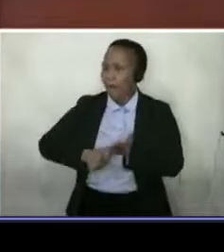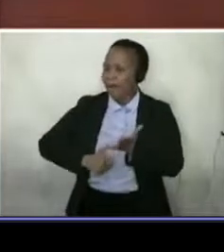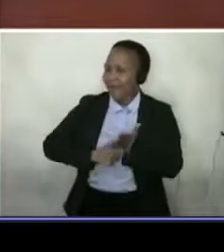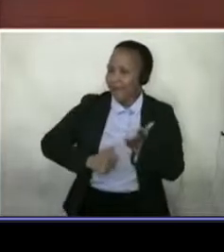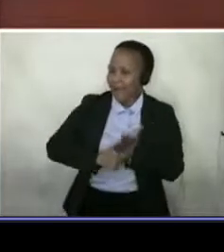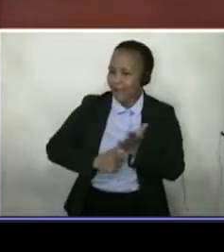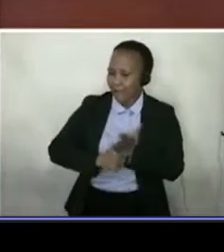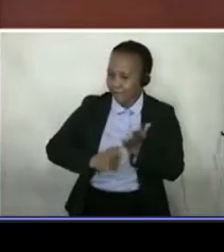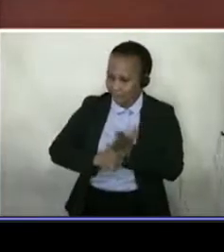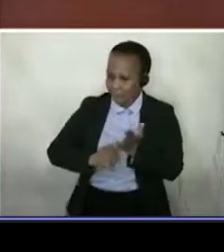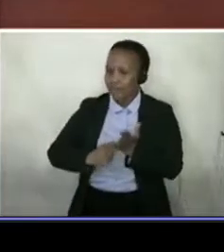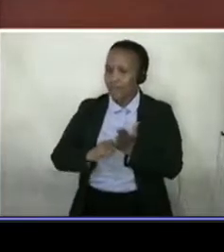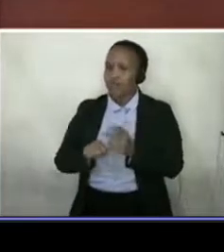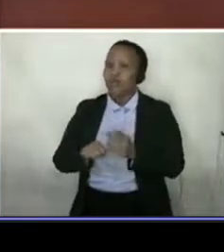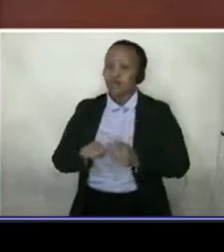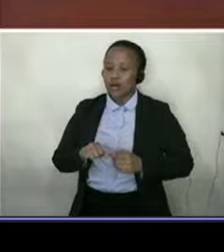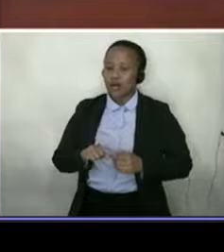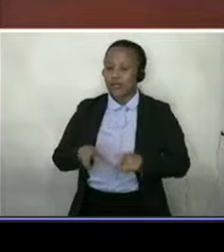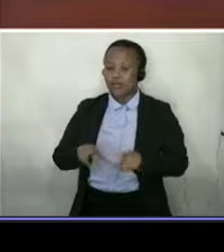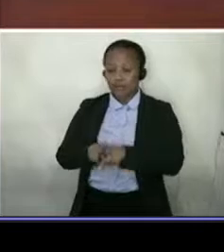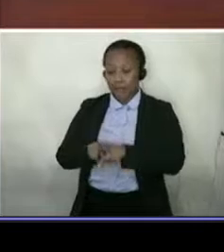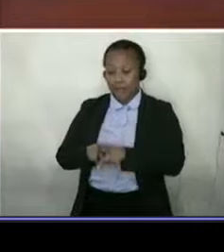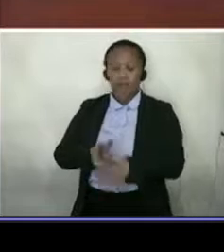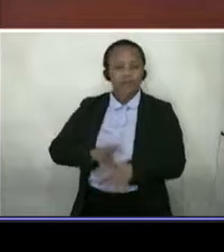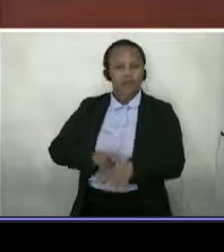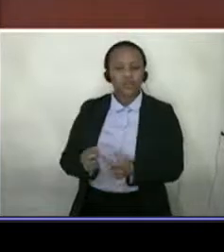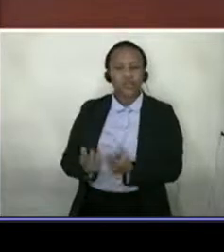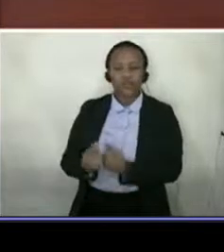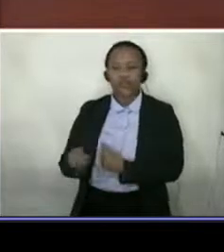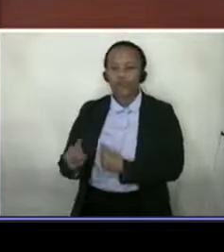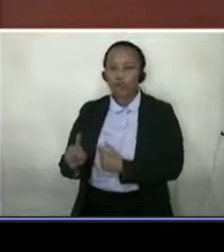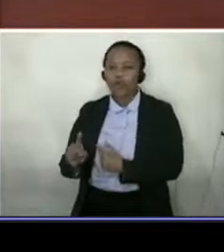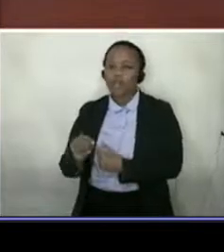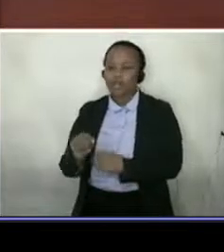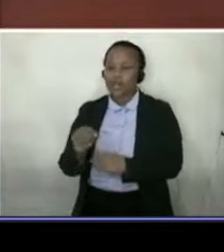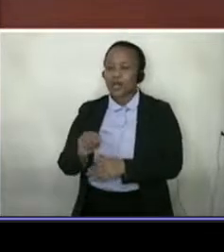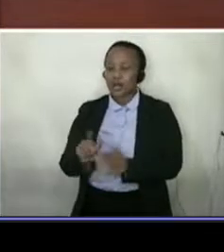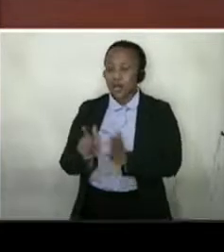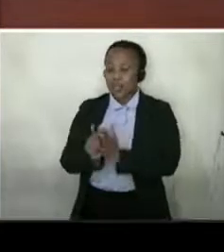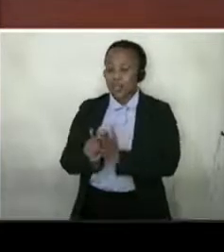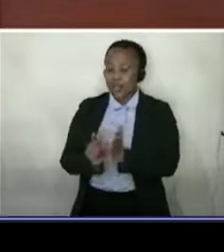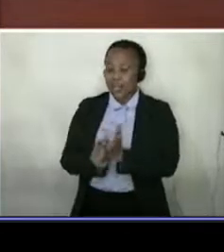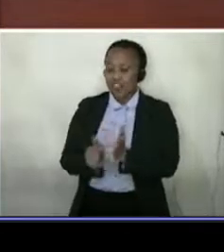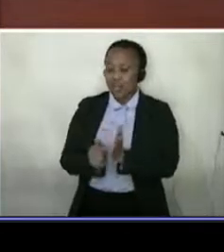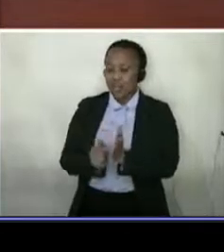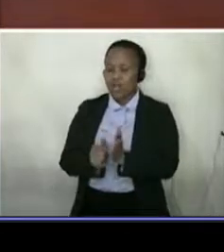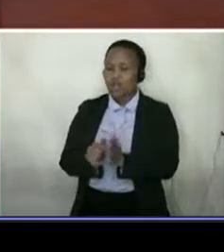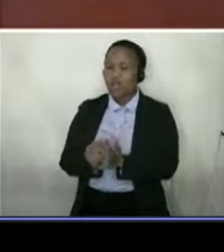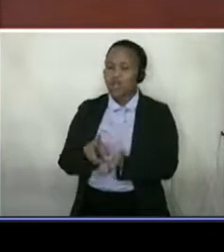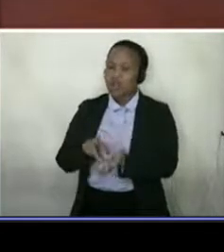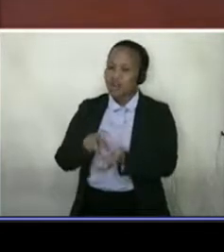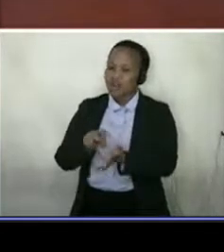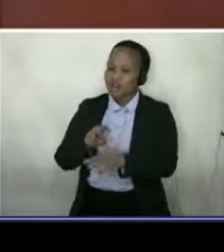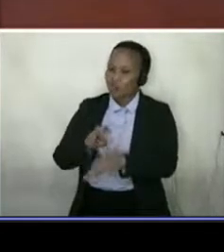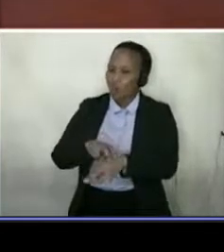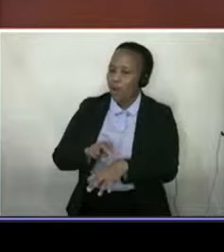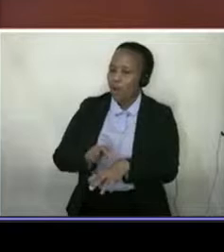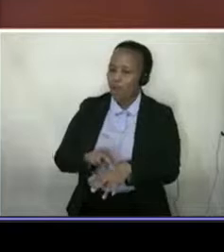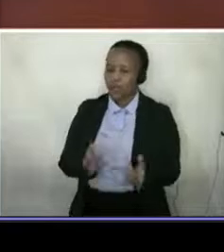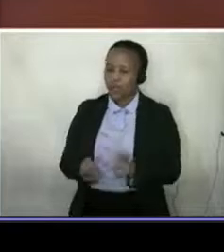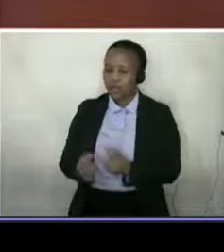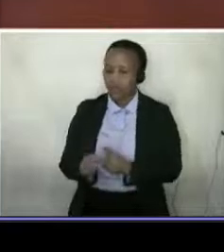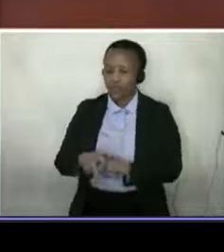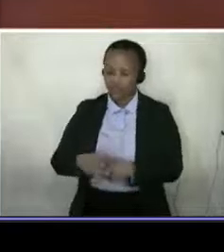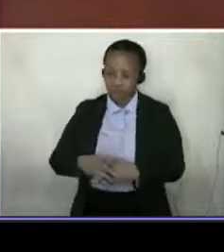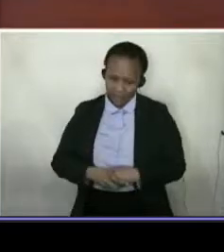commitments. And we need to make requirements by this legislation. Honorable Speaker, I'm